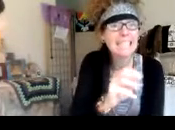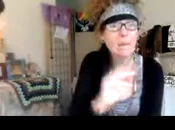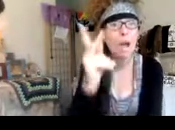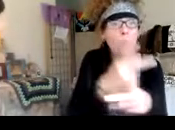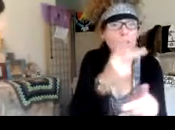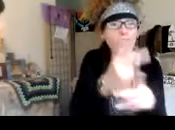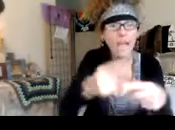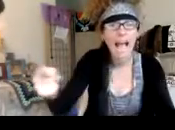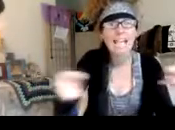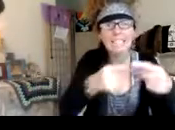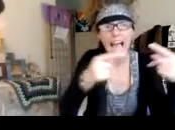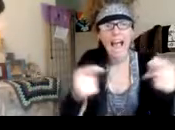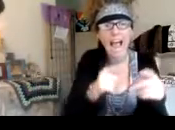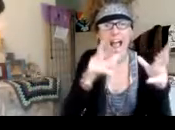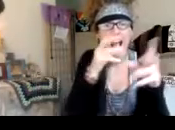anti-gravity.